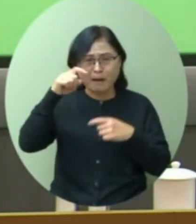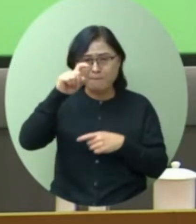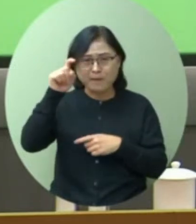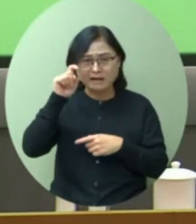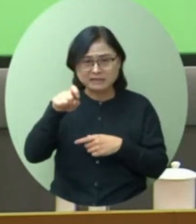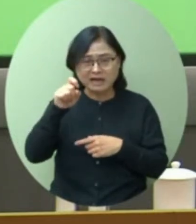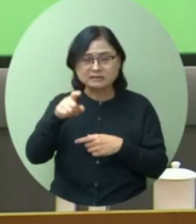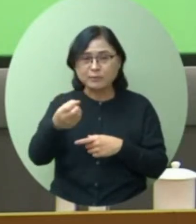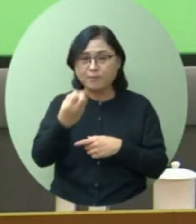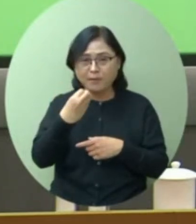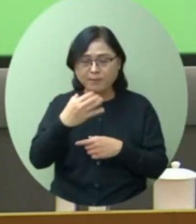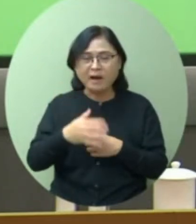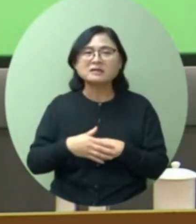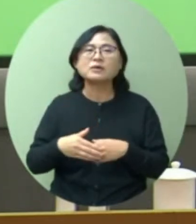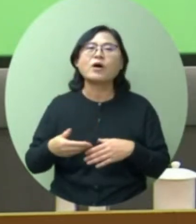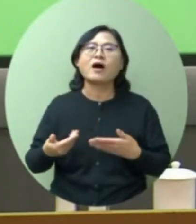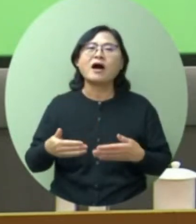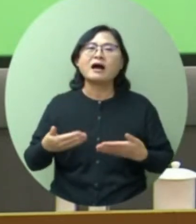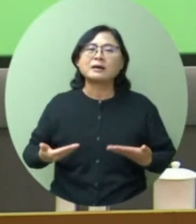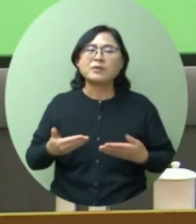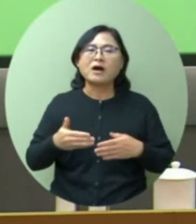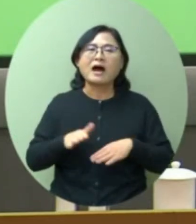in Chinese, over